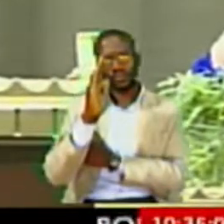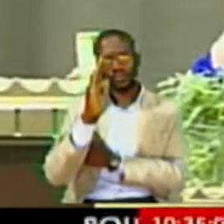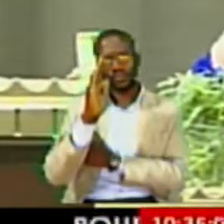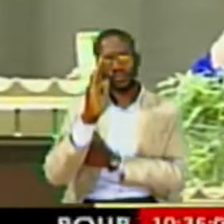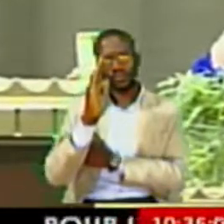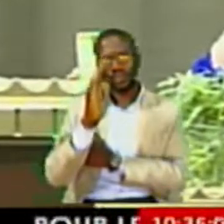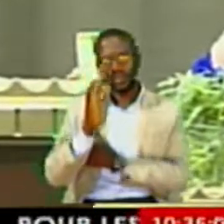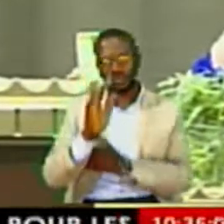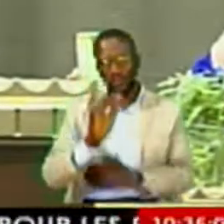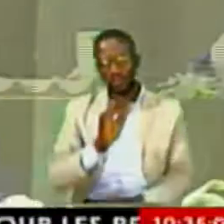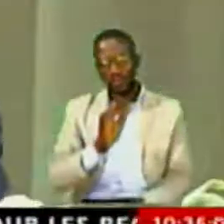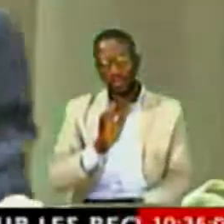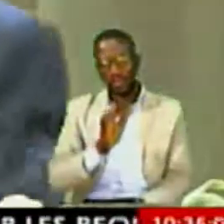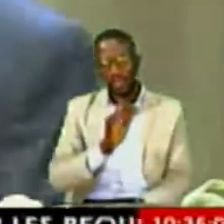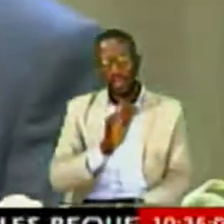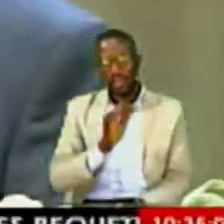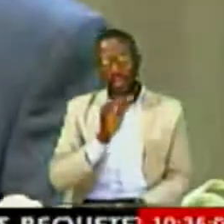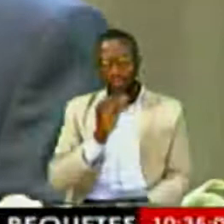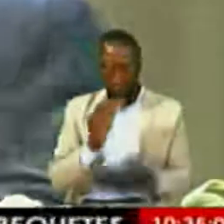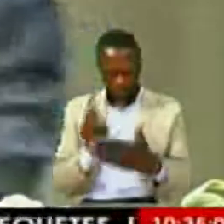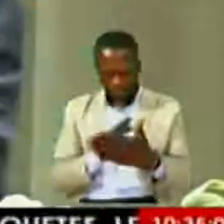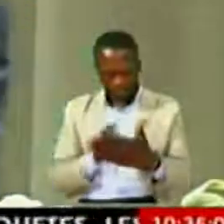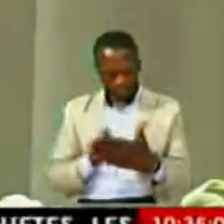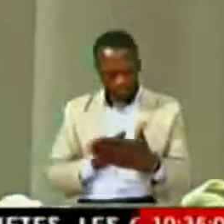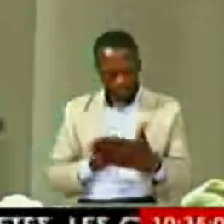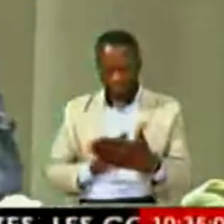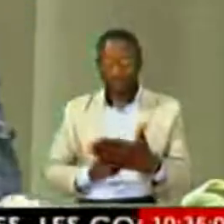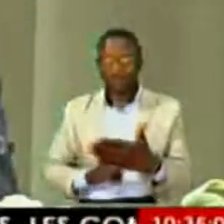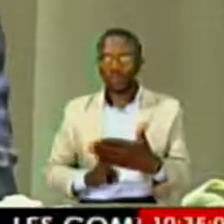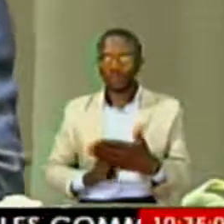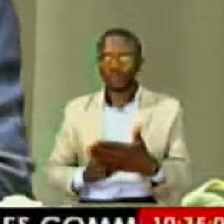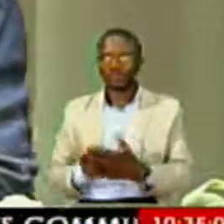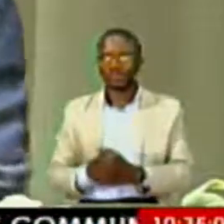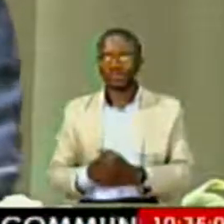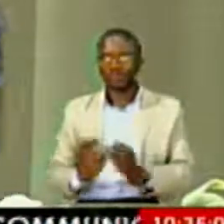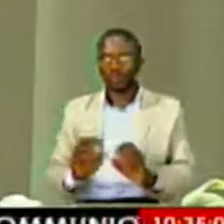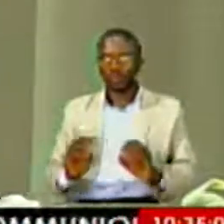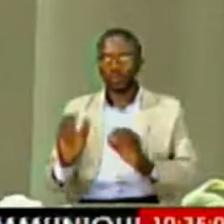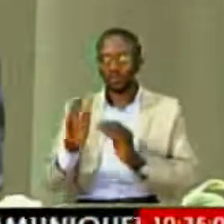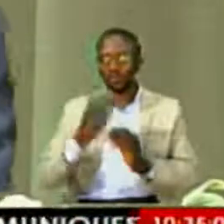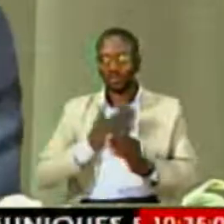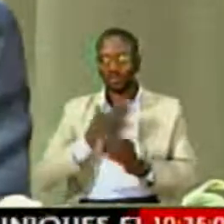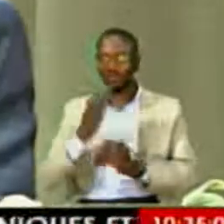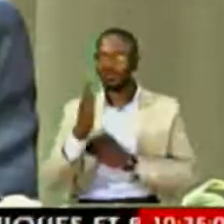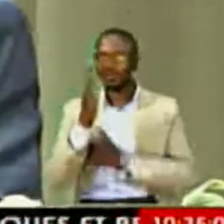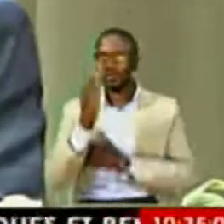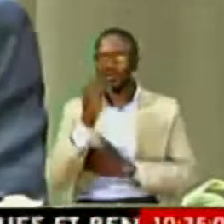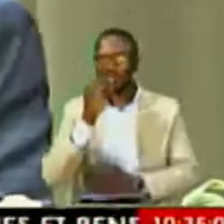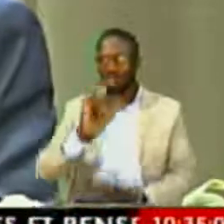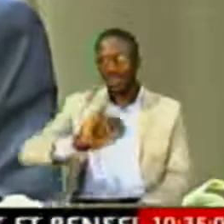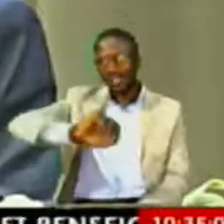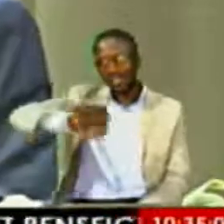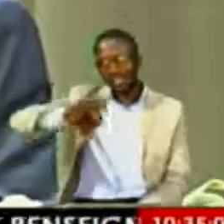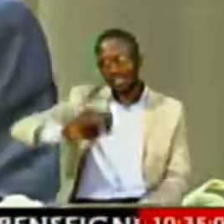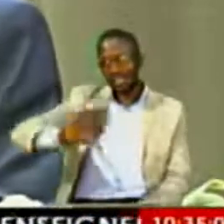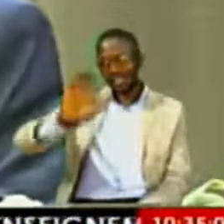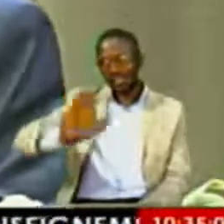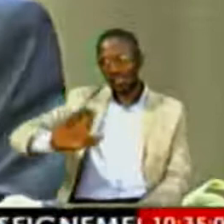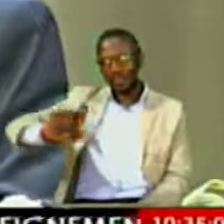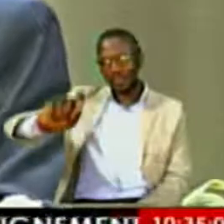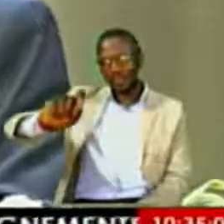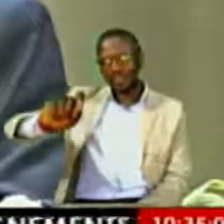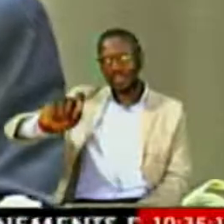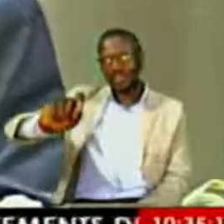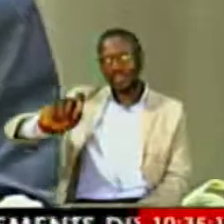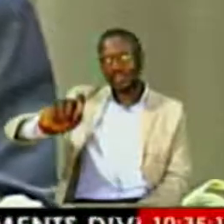Je monte. Disons ça. Let's just read it. Oh, mon Dieu. Okay. Jean chapitre 20.